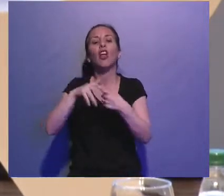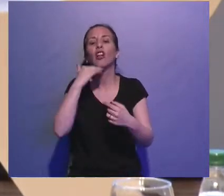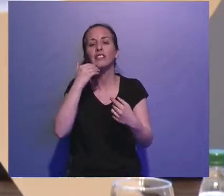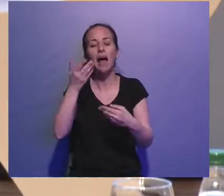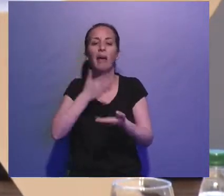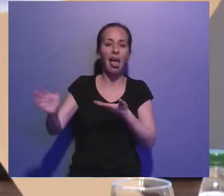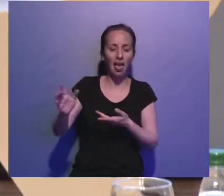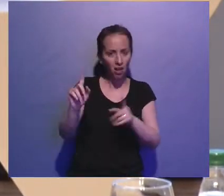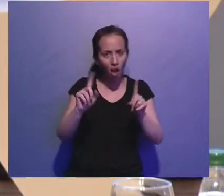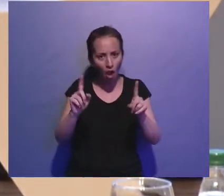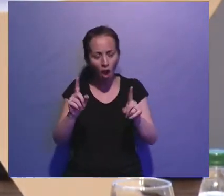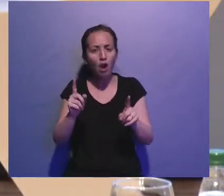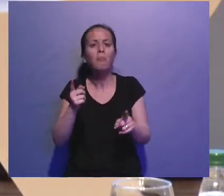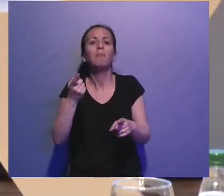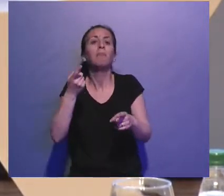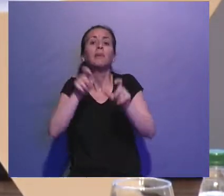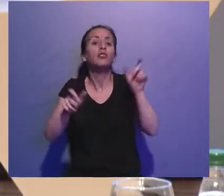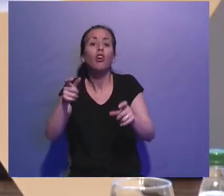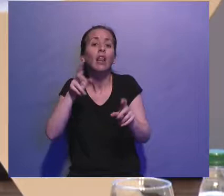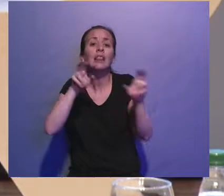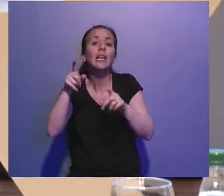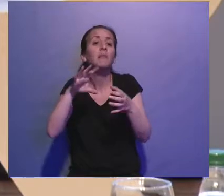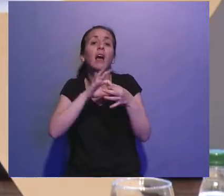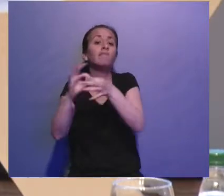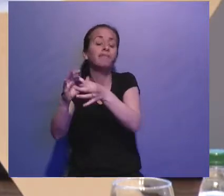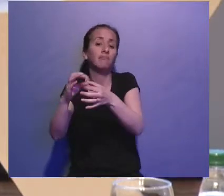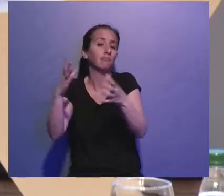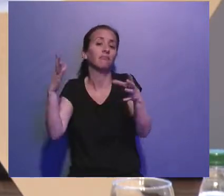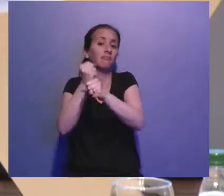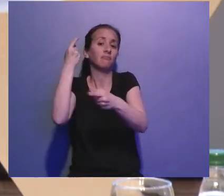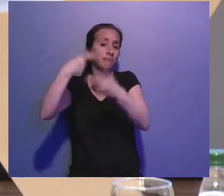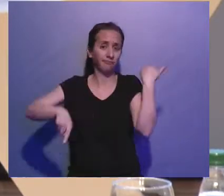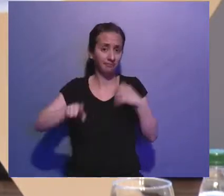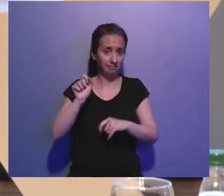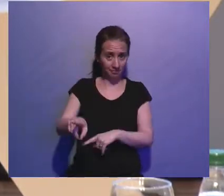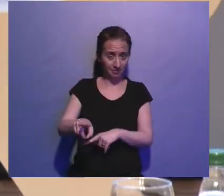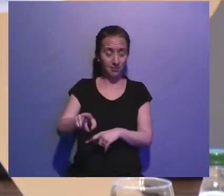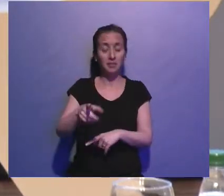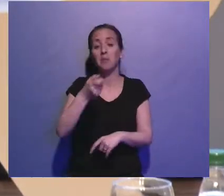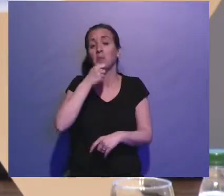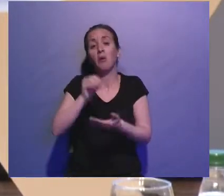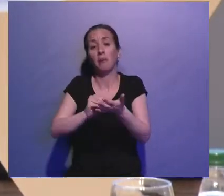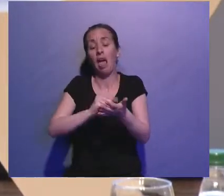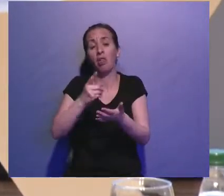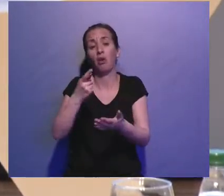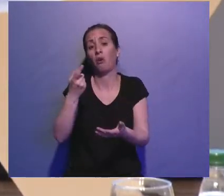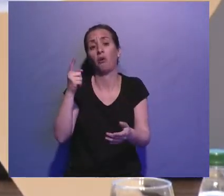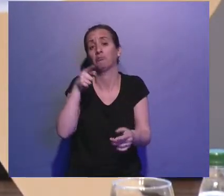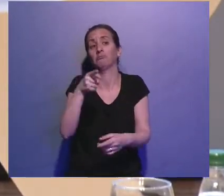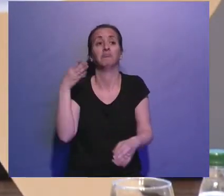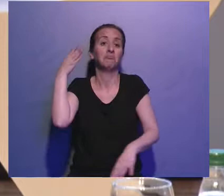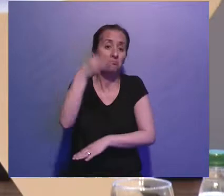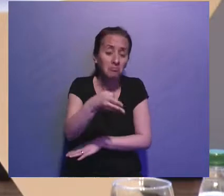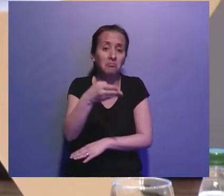about transportation issues. So a staff member from the city will show up to the meeting, university researchers will show up,